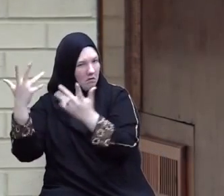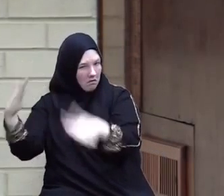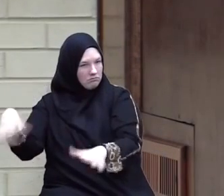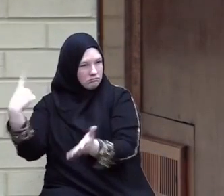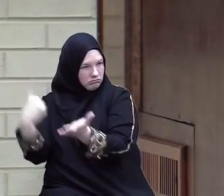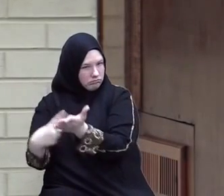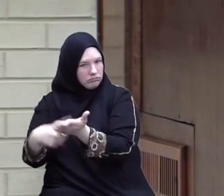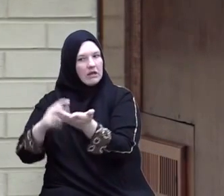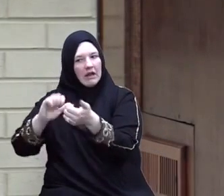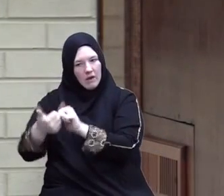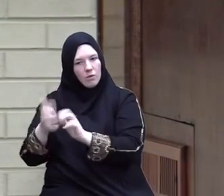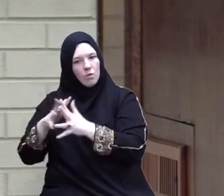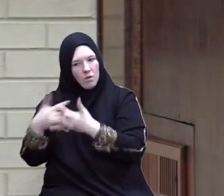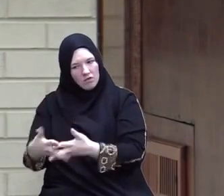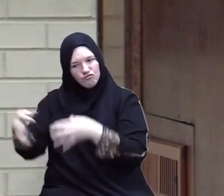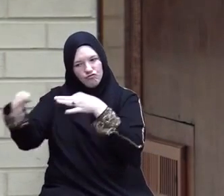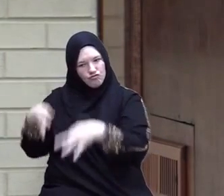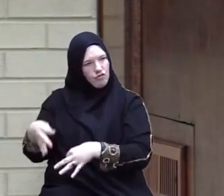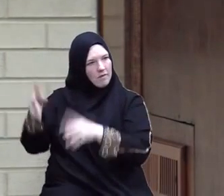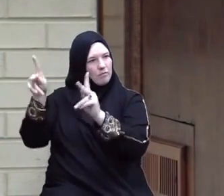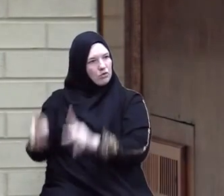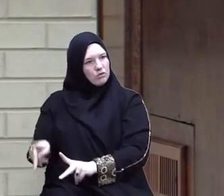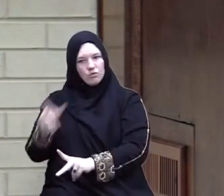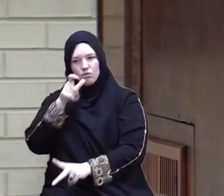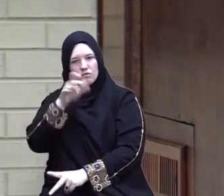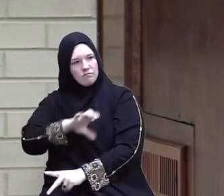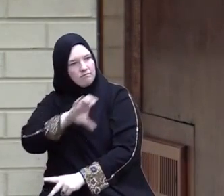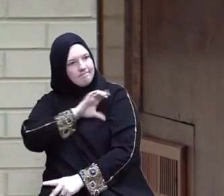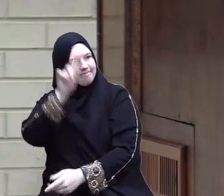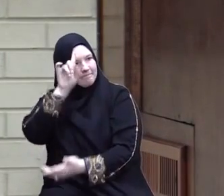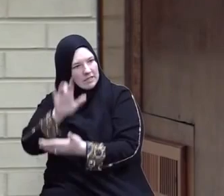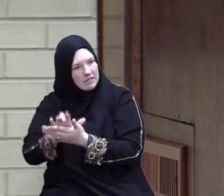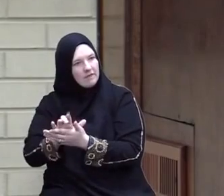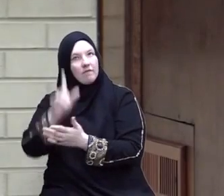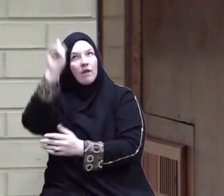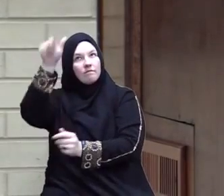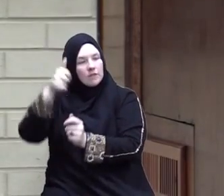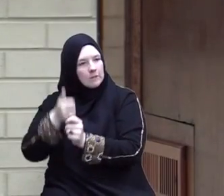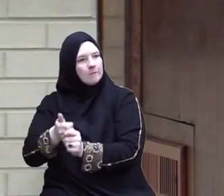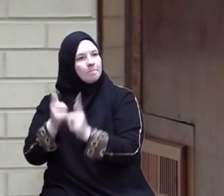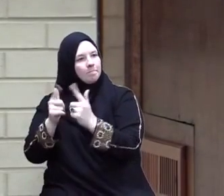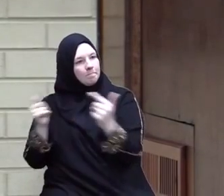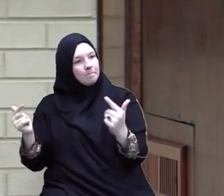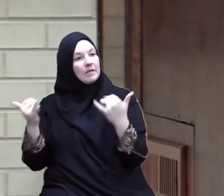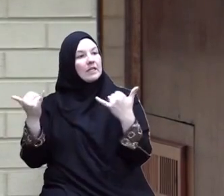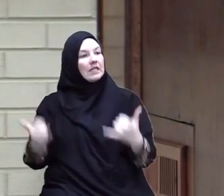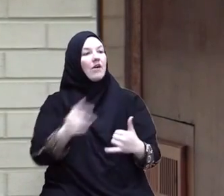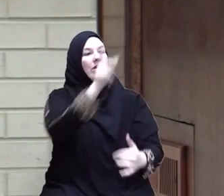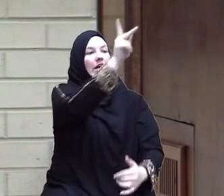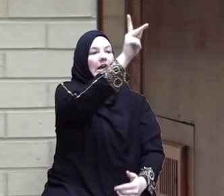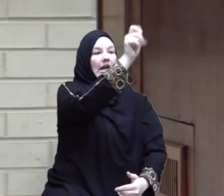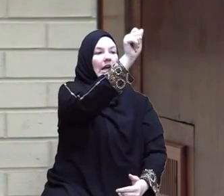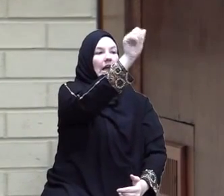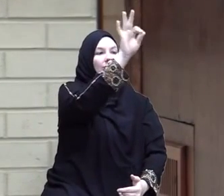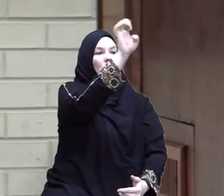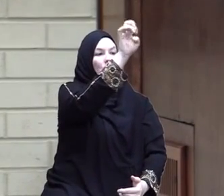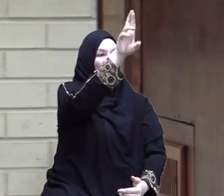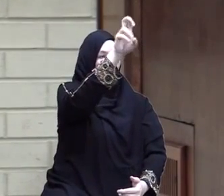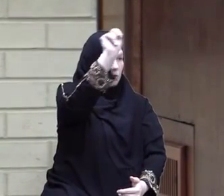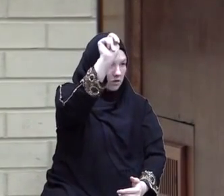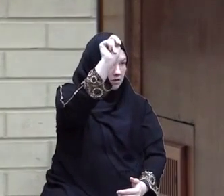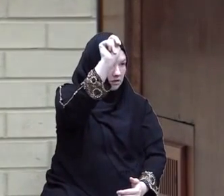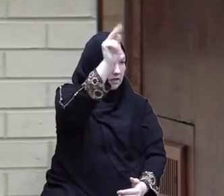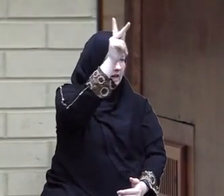how the Quran describes them, and today we are going to cover al-kafirun, and also we are